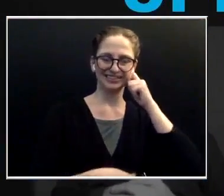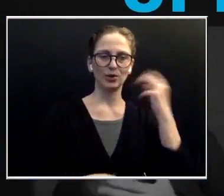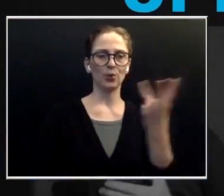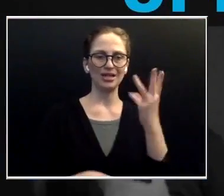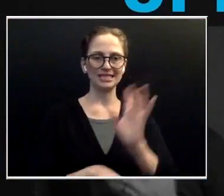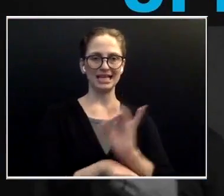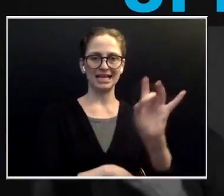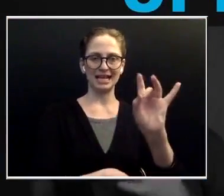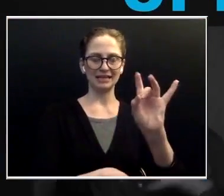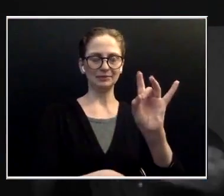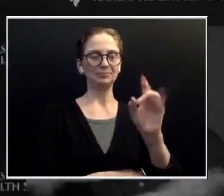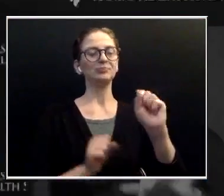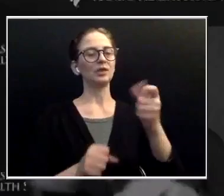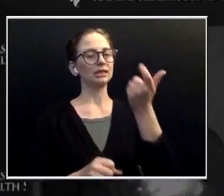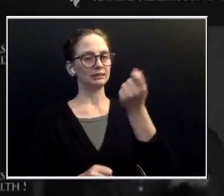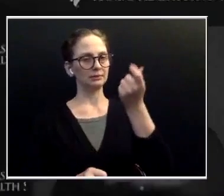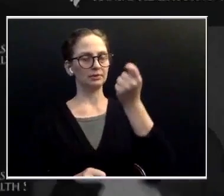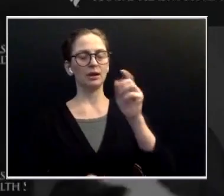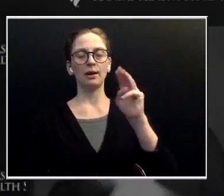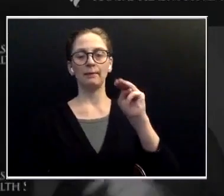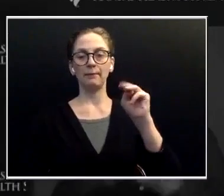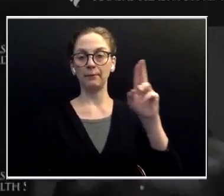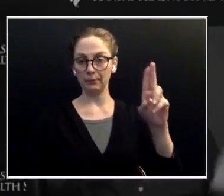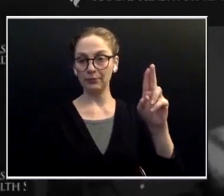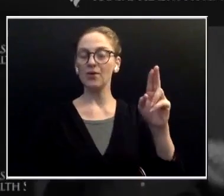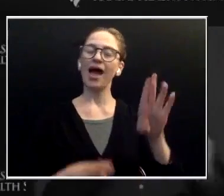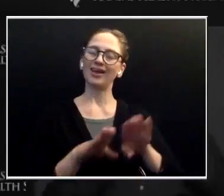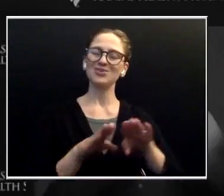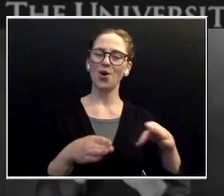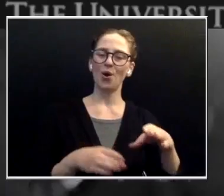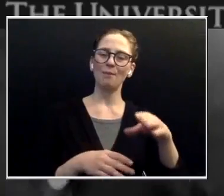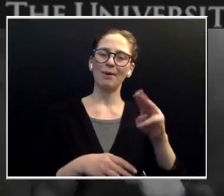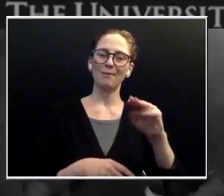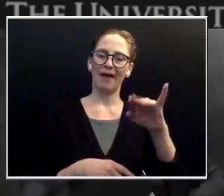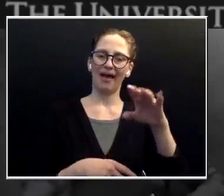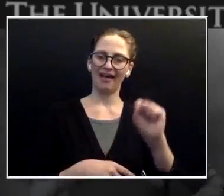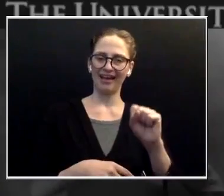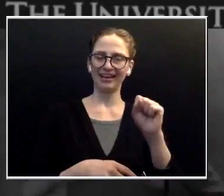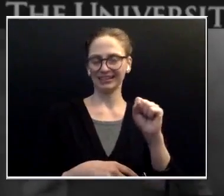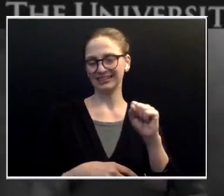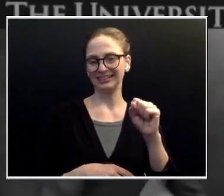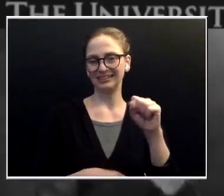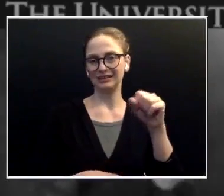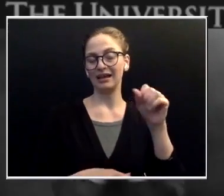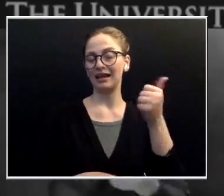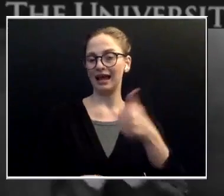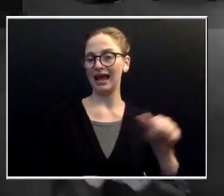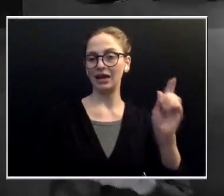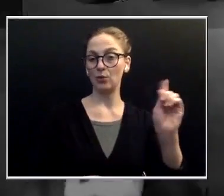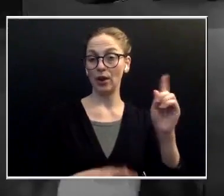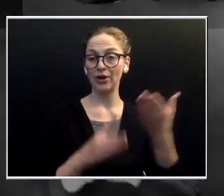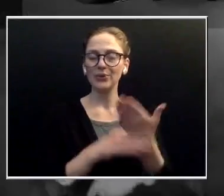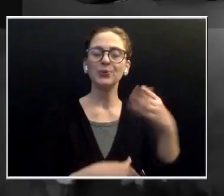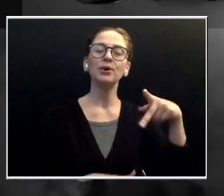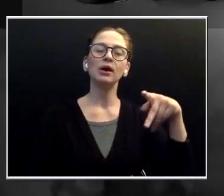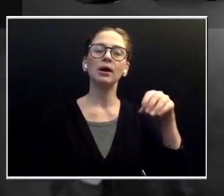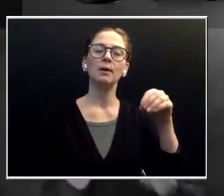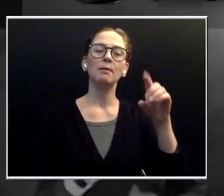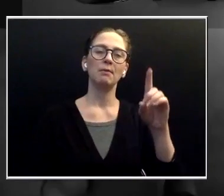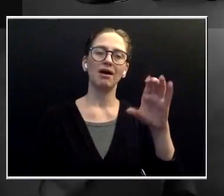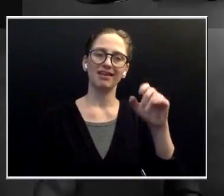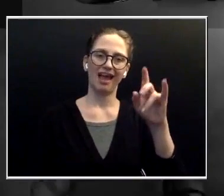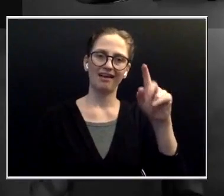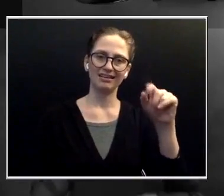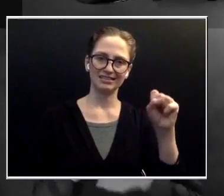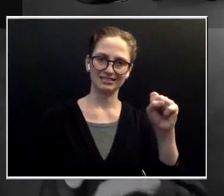Subscribe to our Morning Medical Update and Open Mics with Dr. Stites podcast. Now, everywhere podcasts are available.